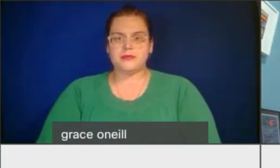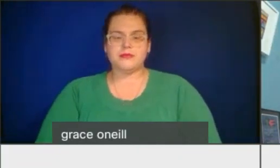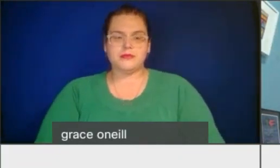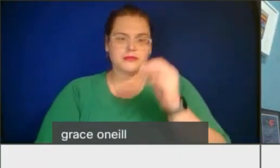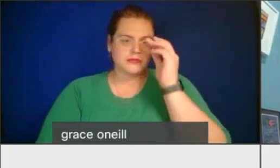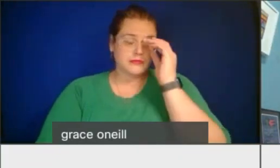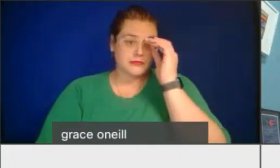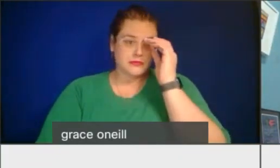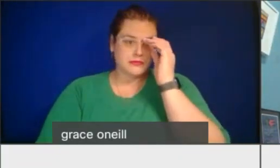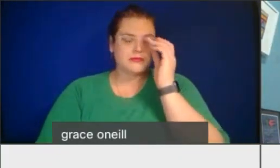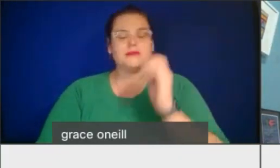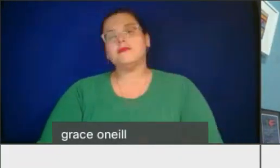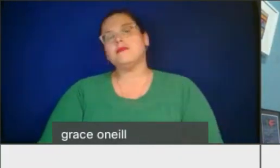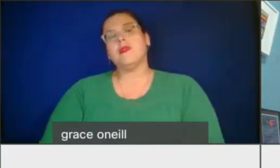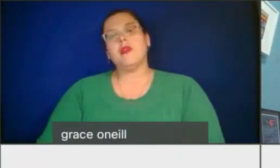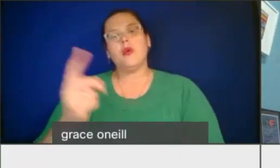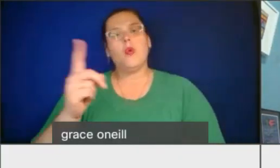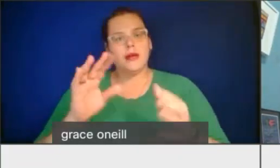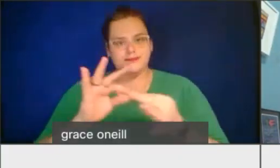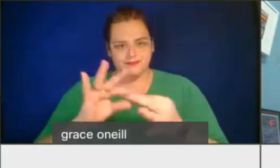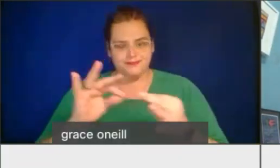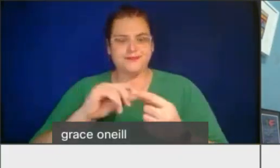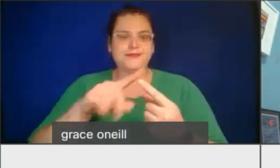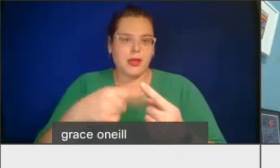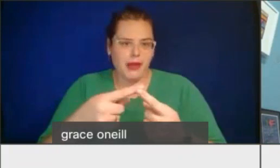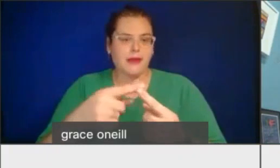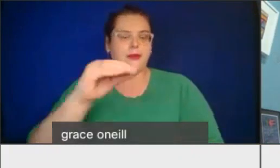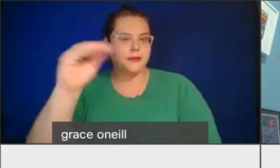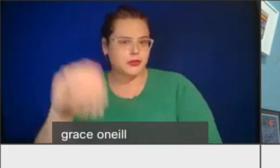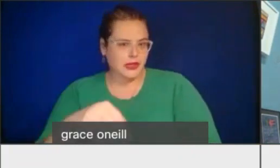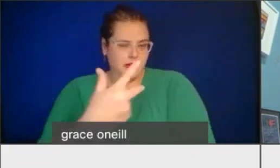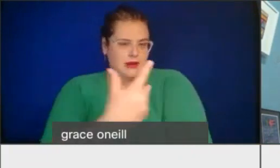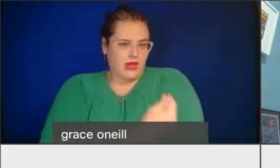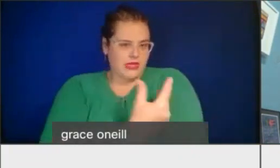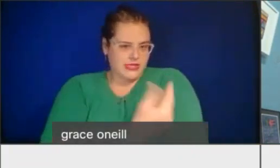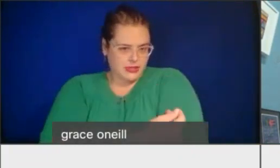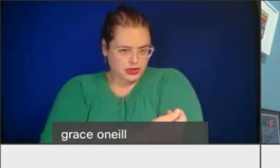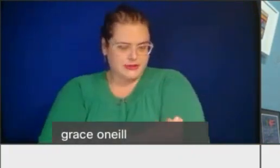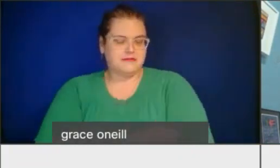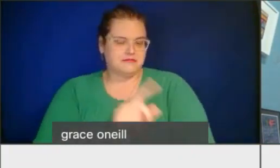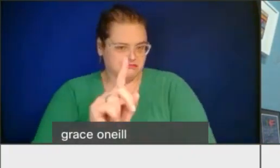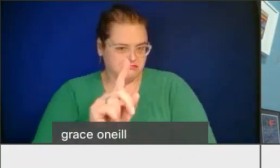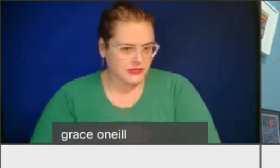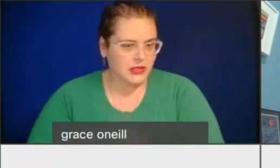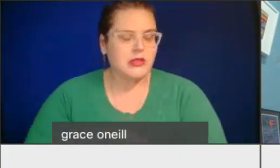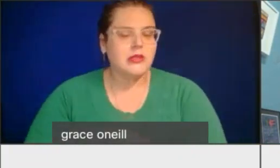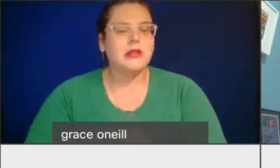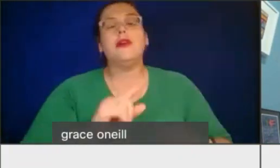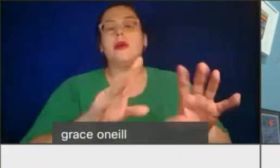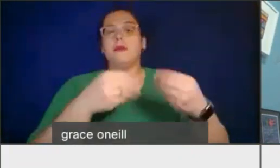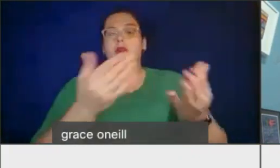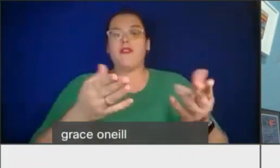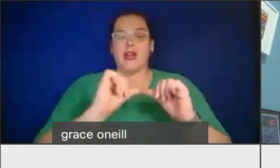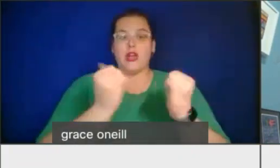vaccination rates. We have been reaching out to our provider agencies